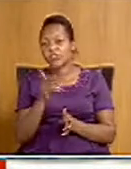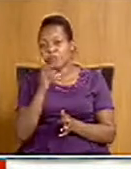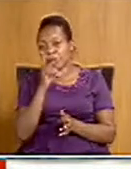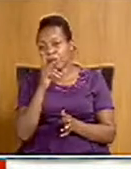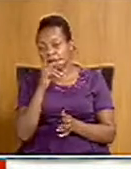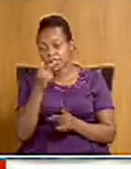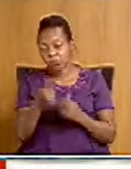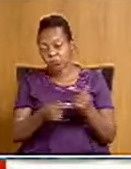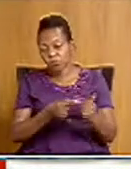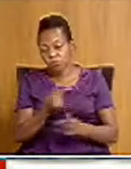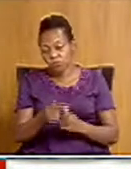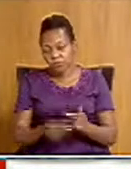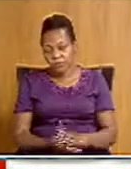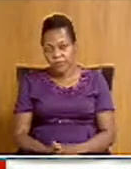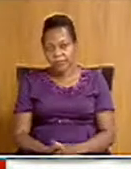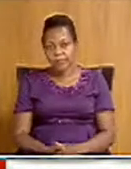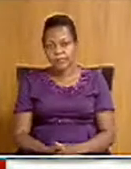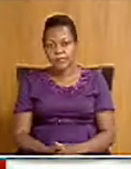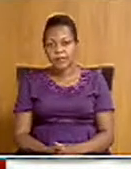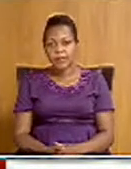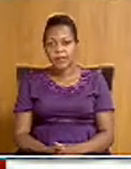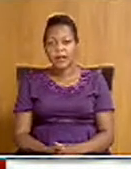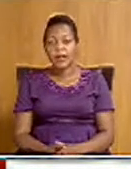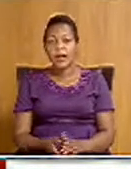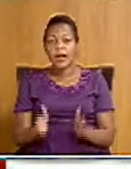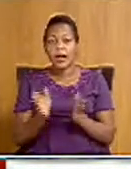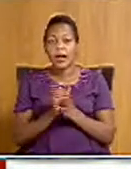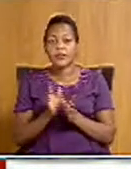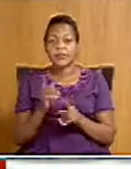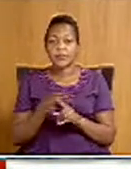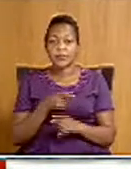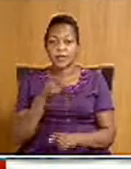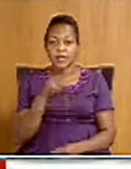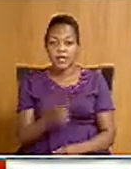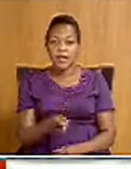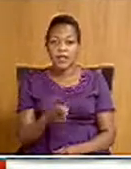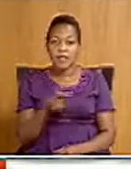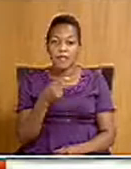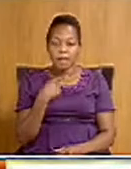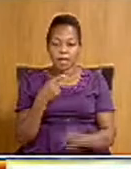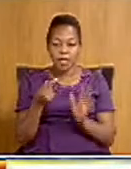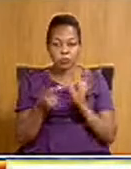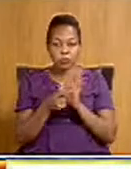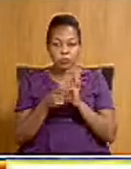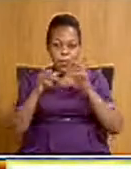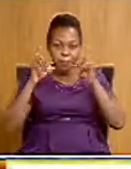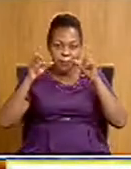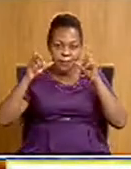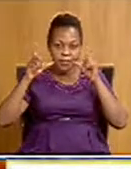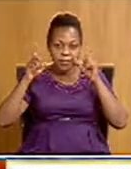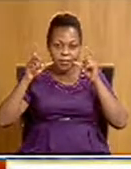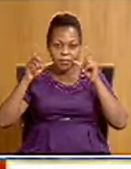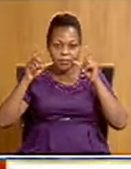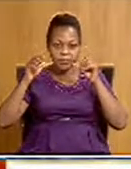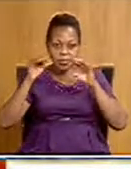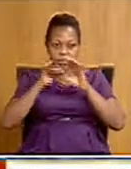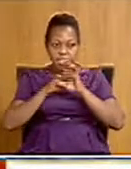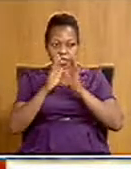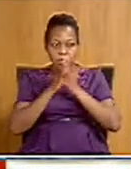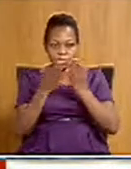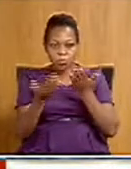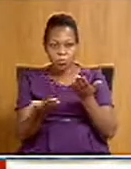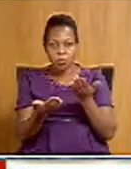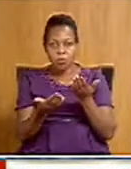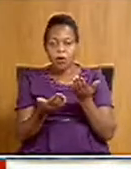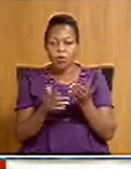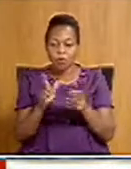that were still limping on. And there, I put a picture of